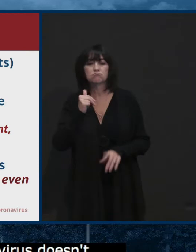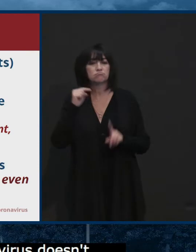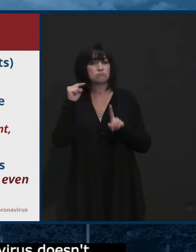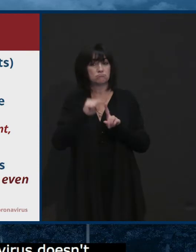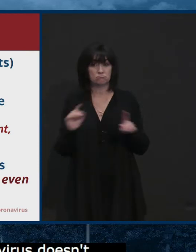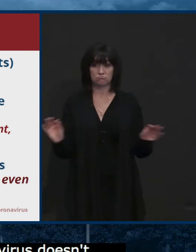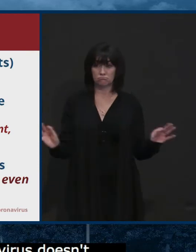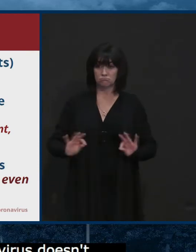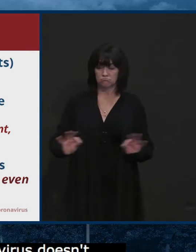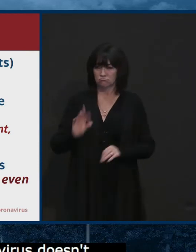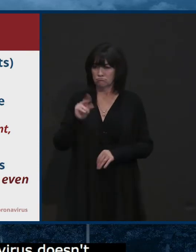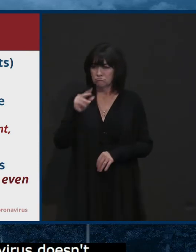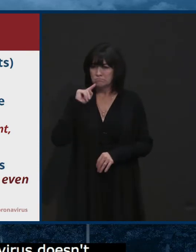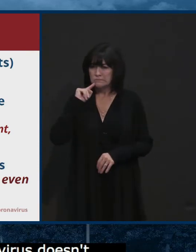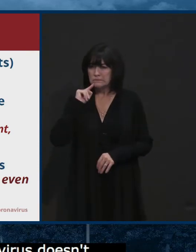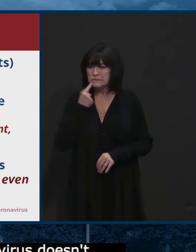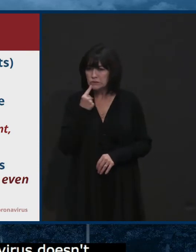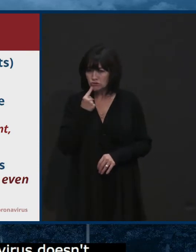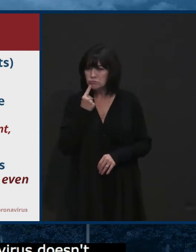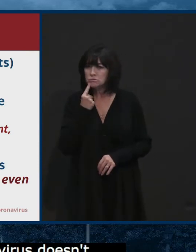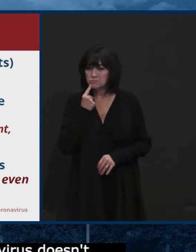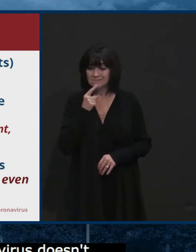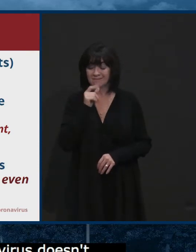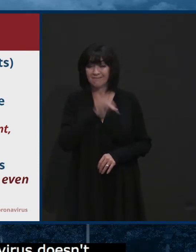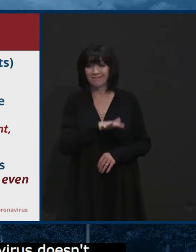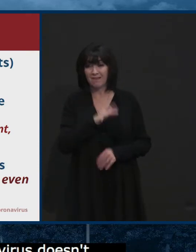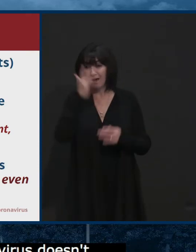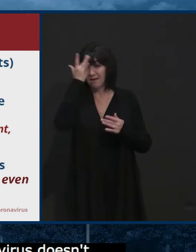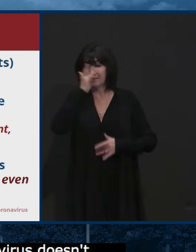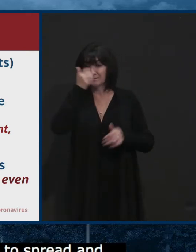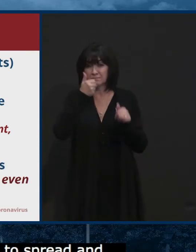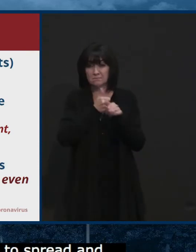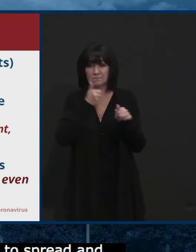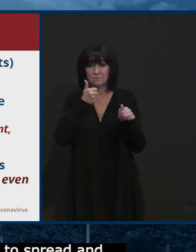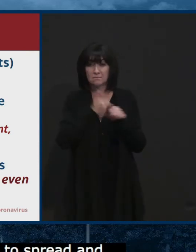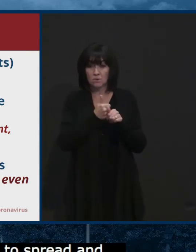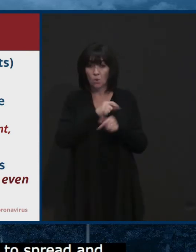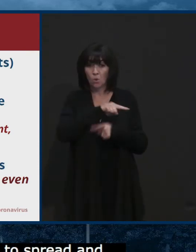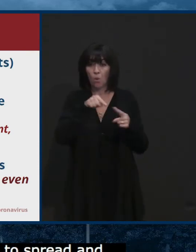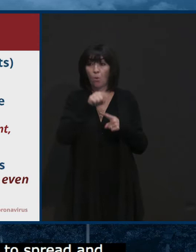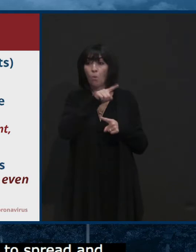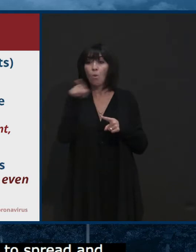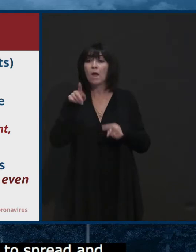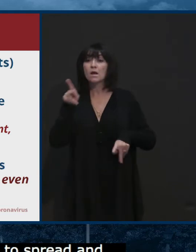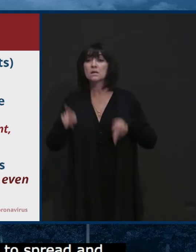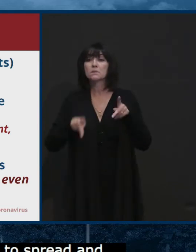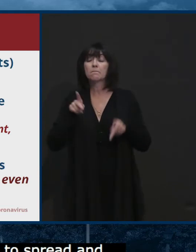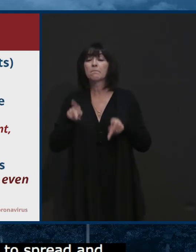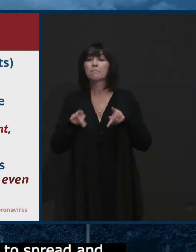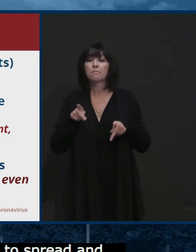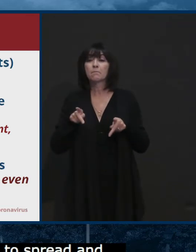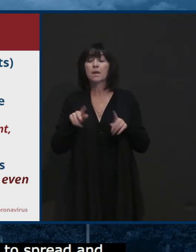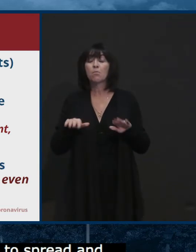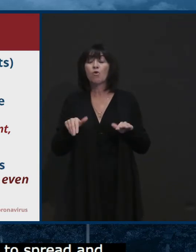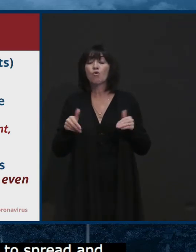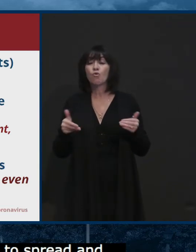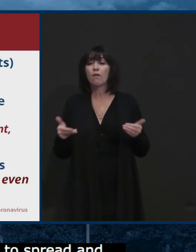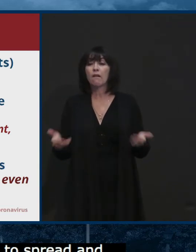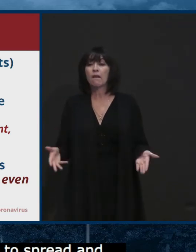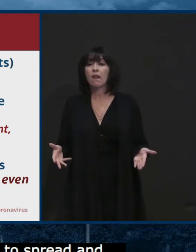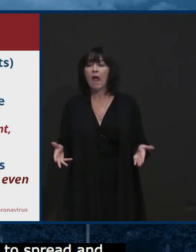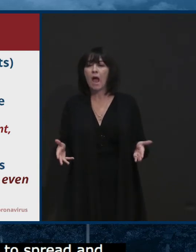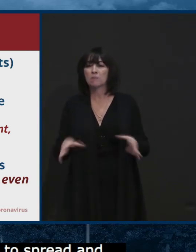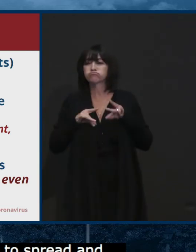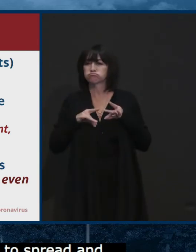spread, and any moment you are not cautious is when it may get to you or your family or friends. So all of us